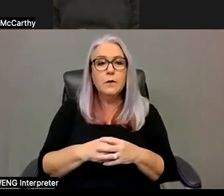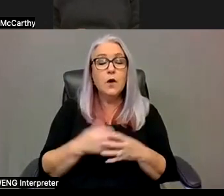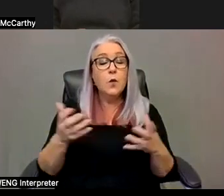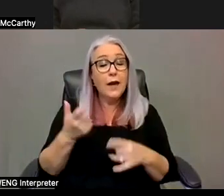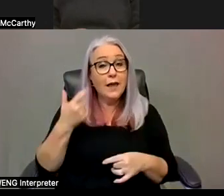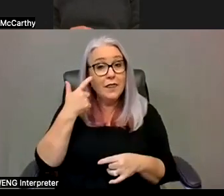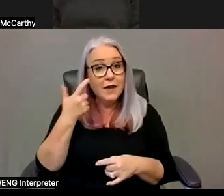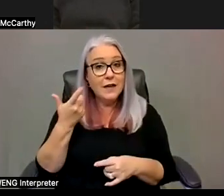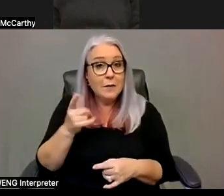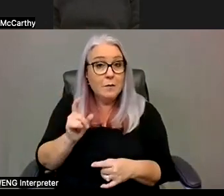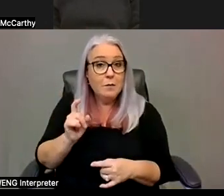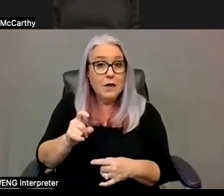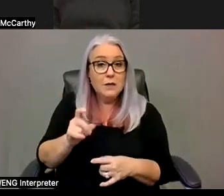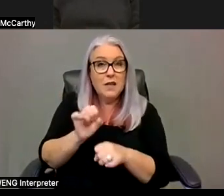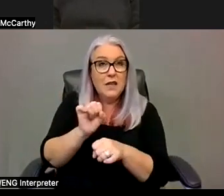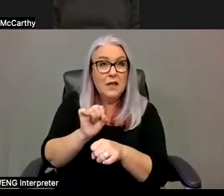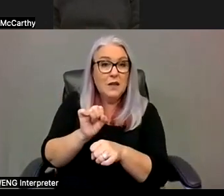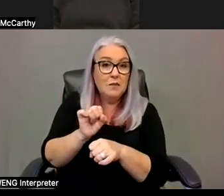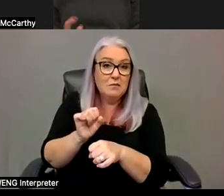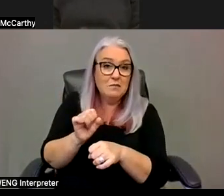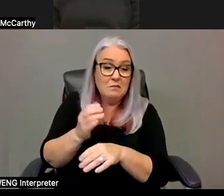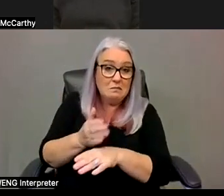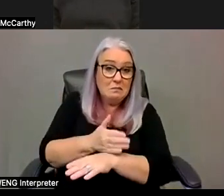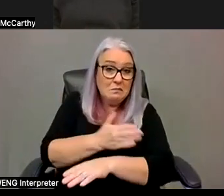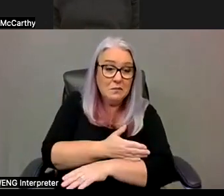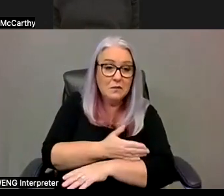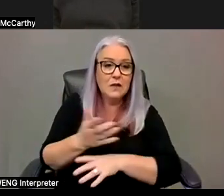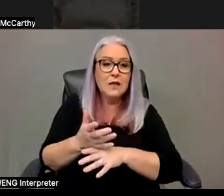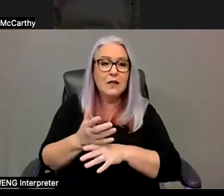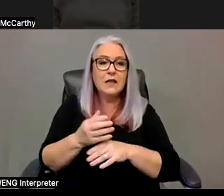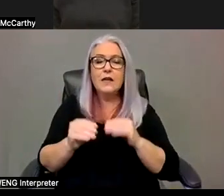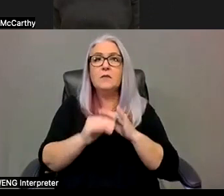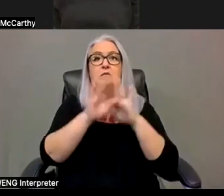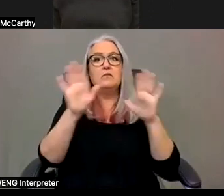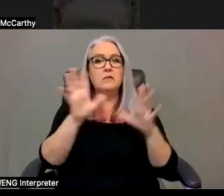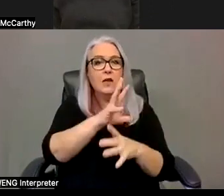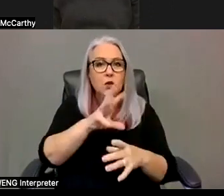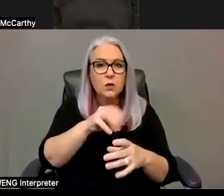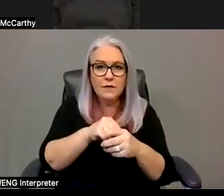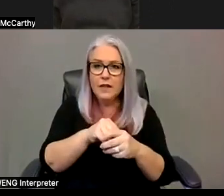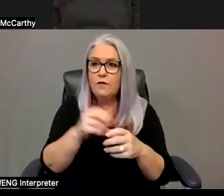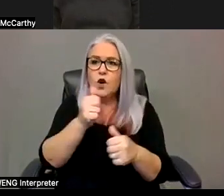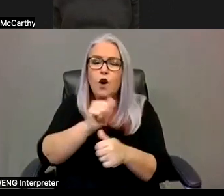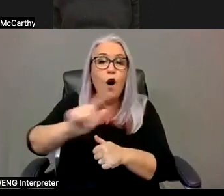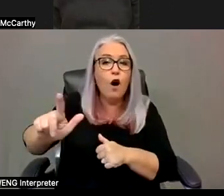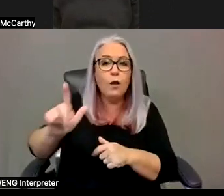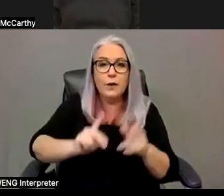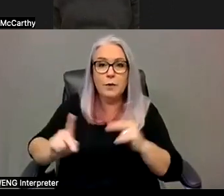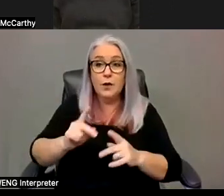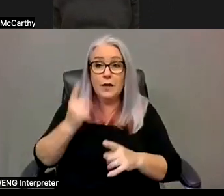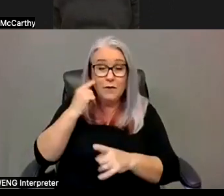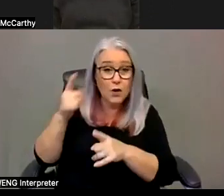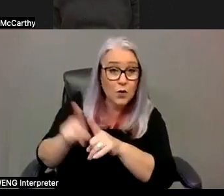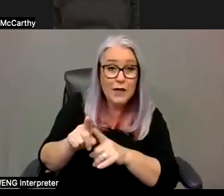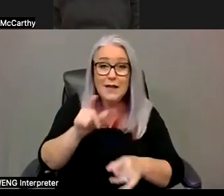needs to be worked on is the inclusivity in all of residents, whether you agree or not, whether they